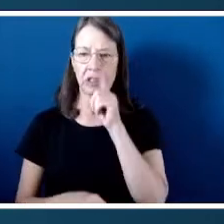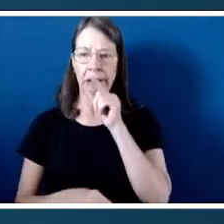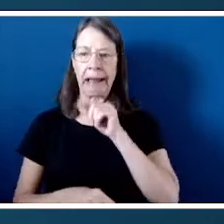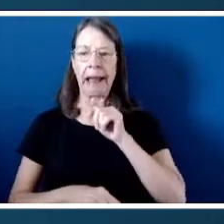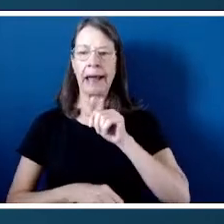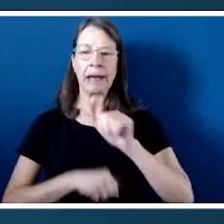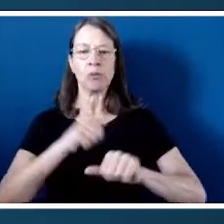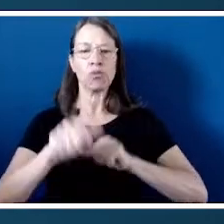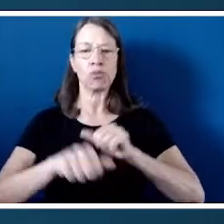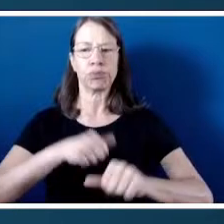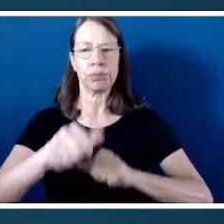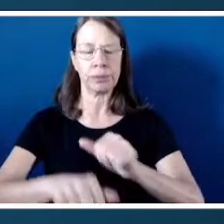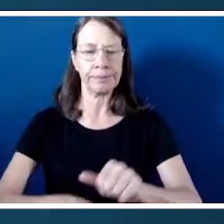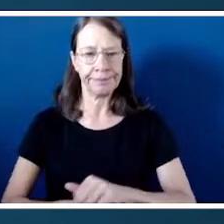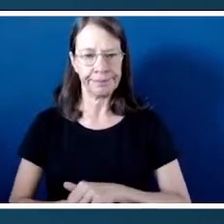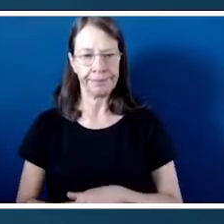development.